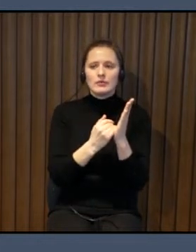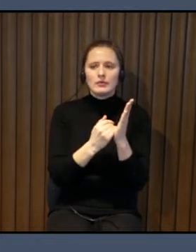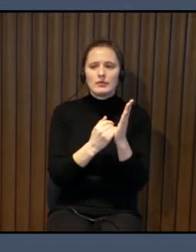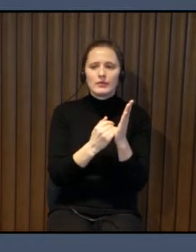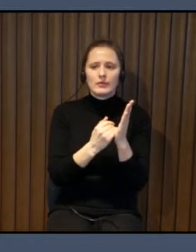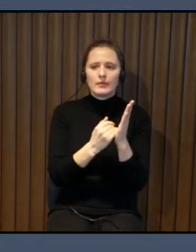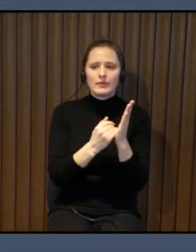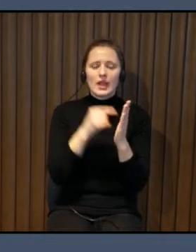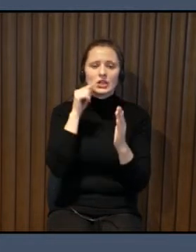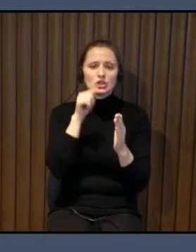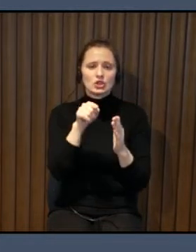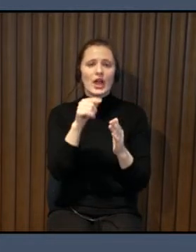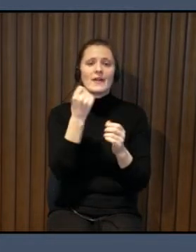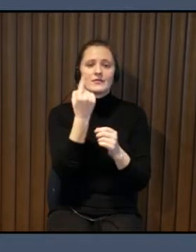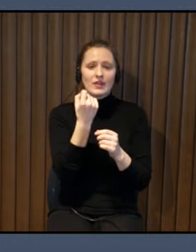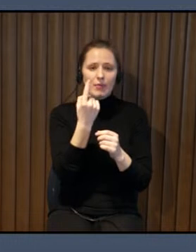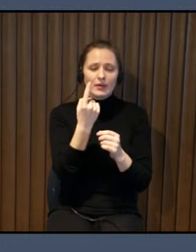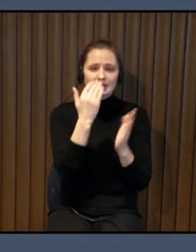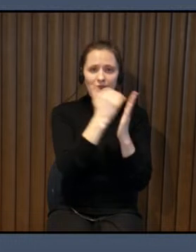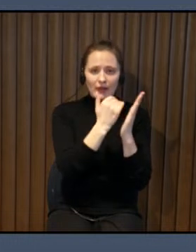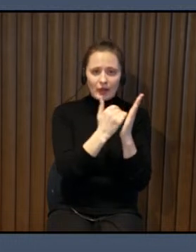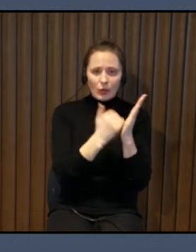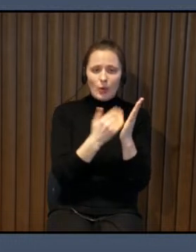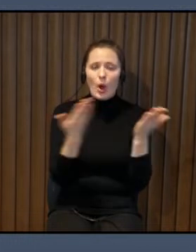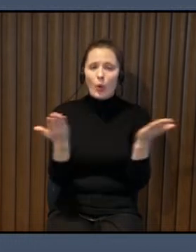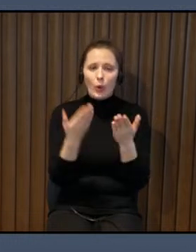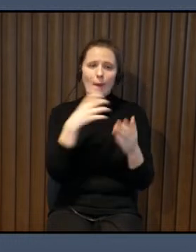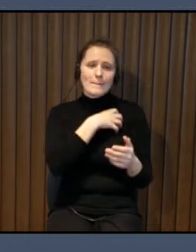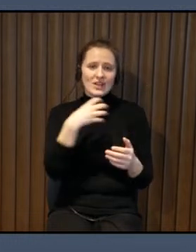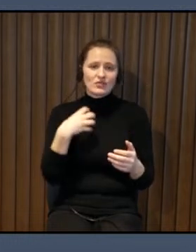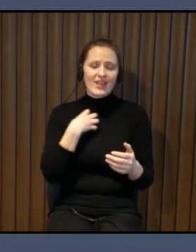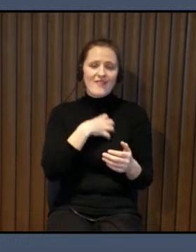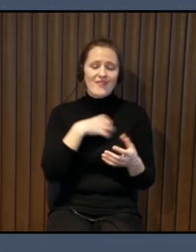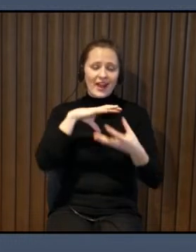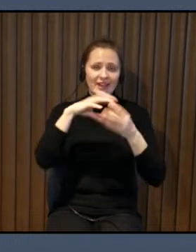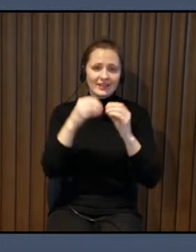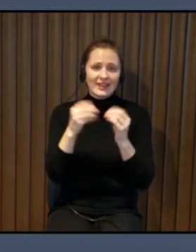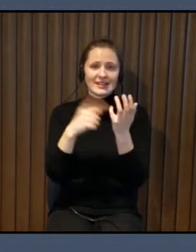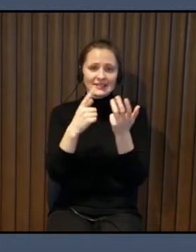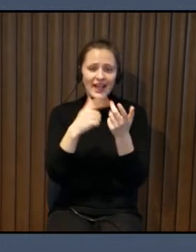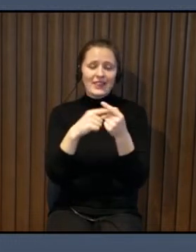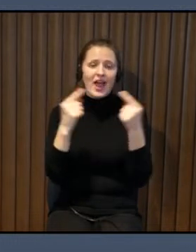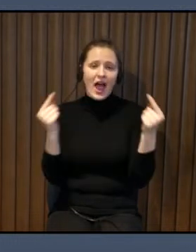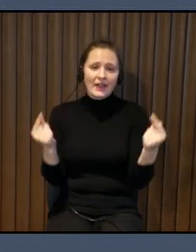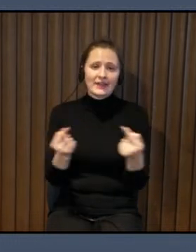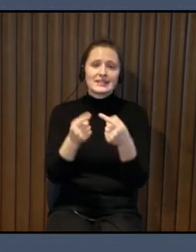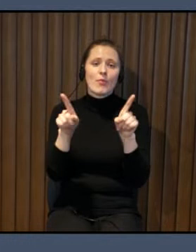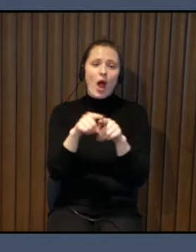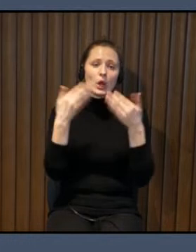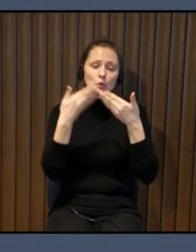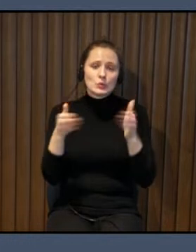society principle, as well as others. Altogether 11 principles that should be observed